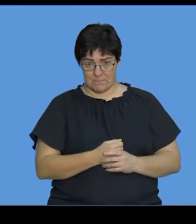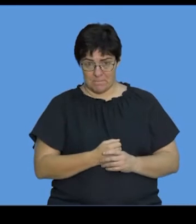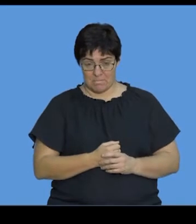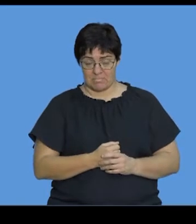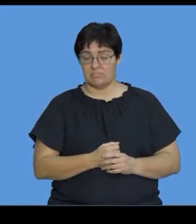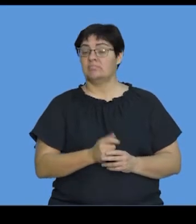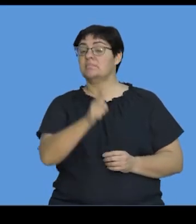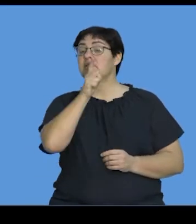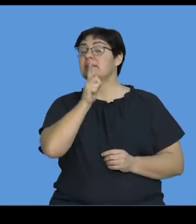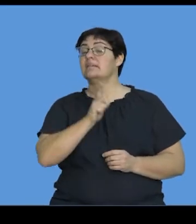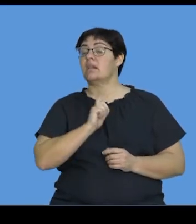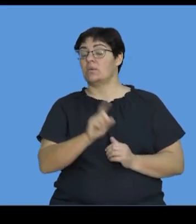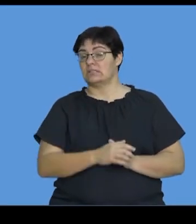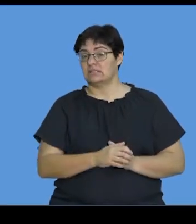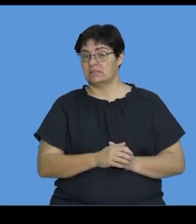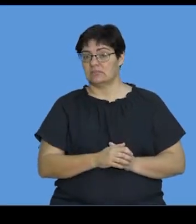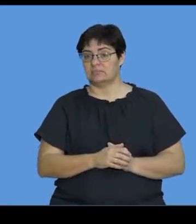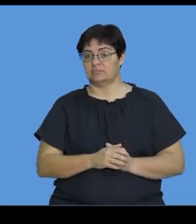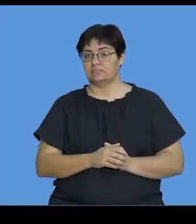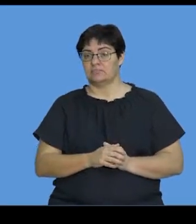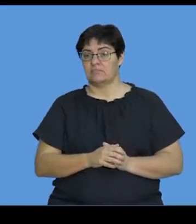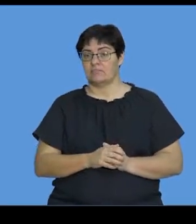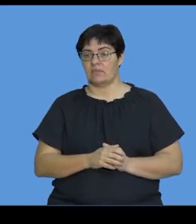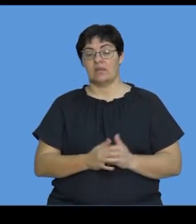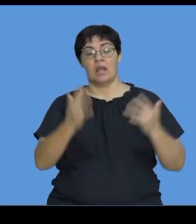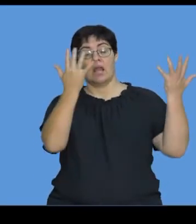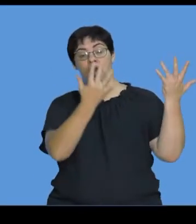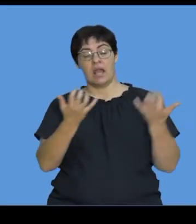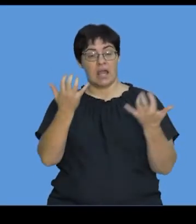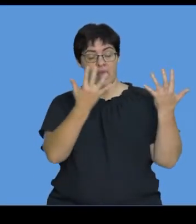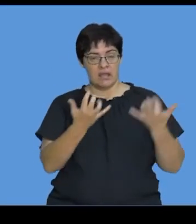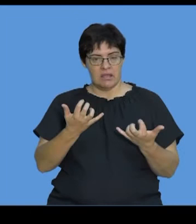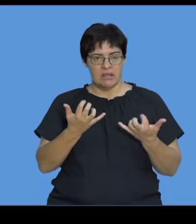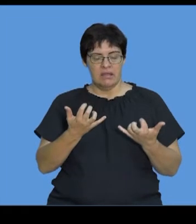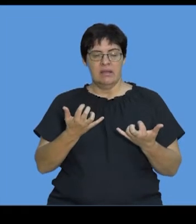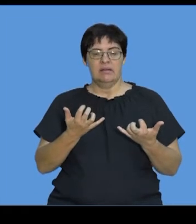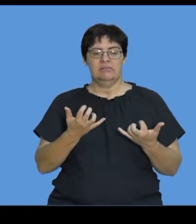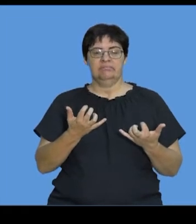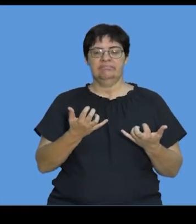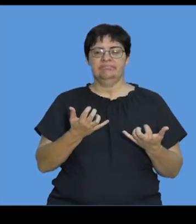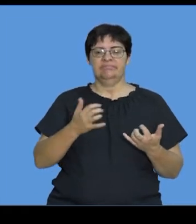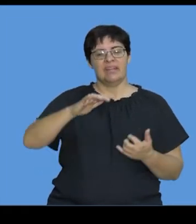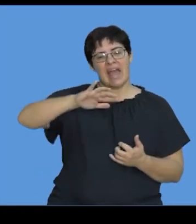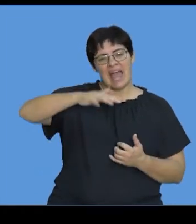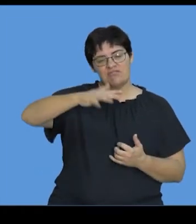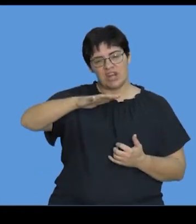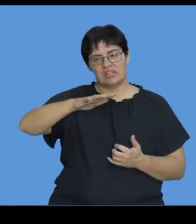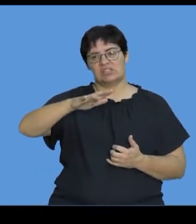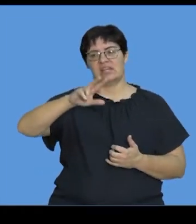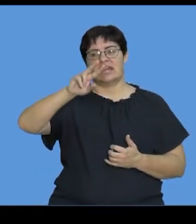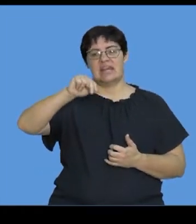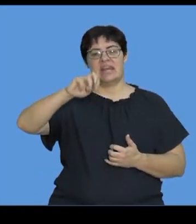Now they tell me, calculate the average net